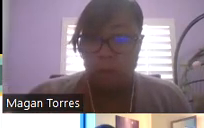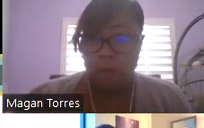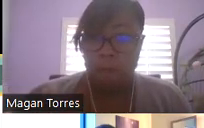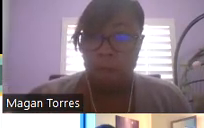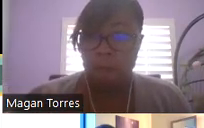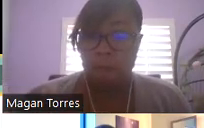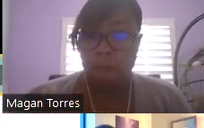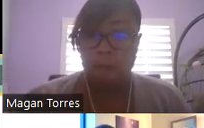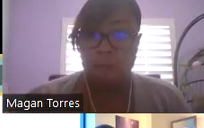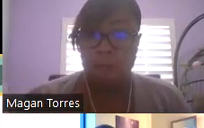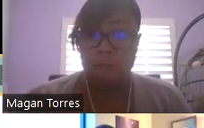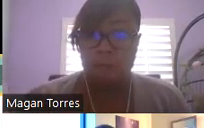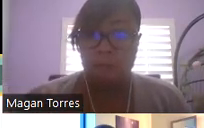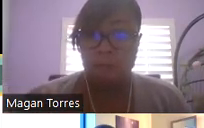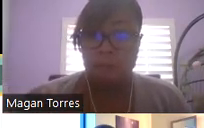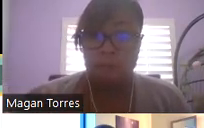last